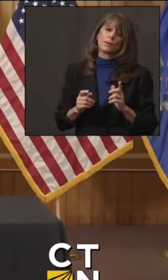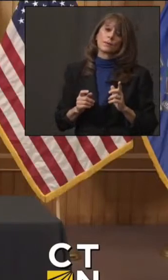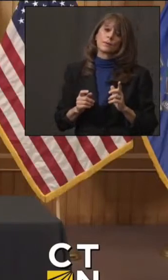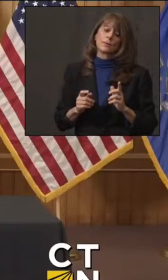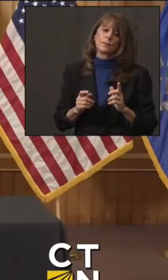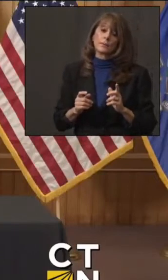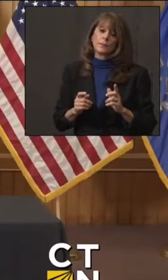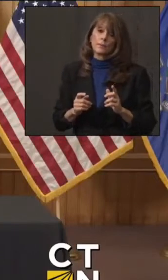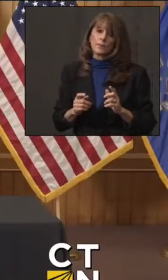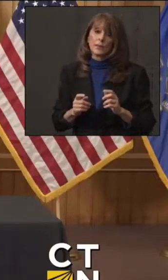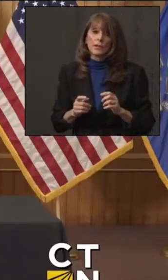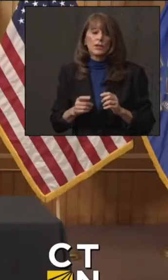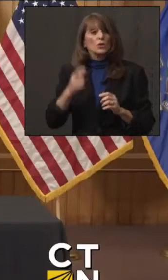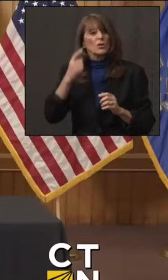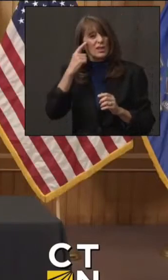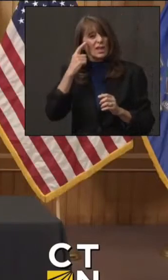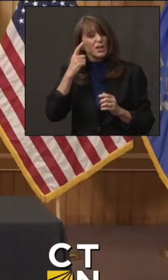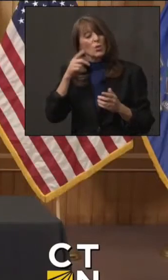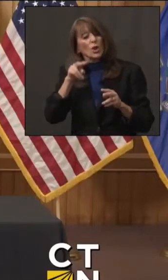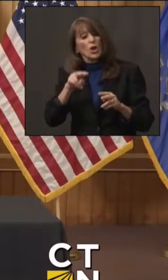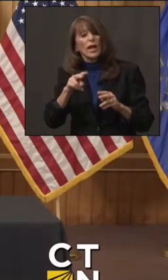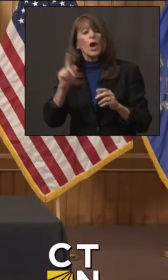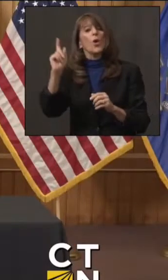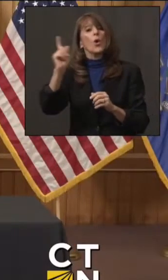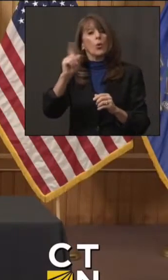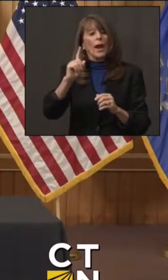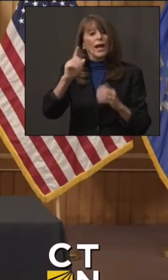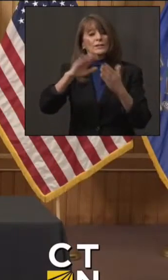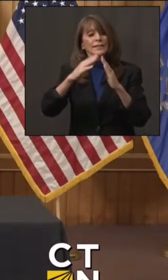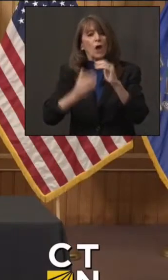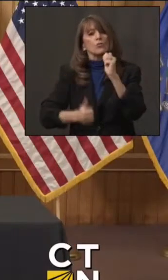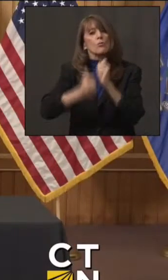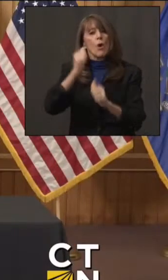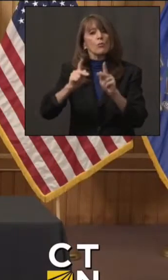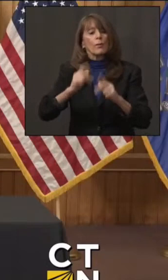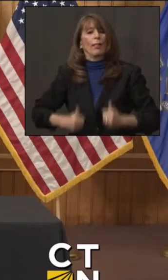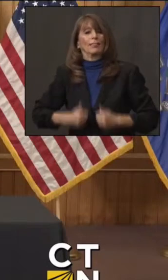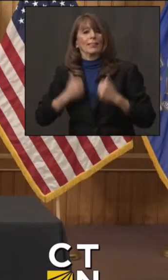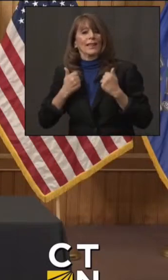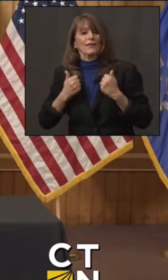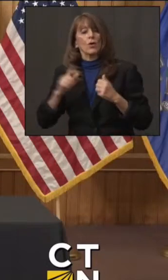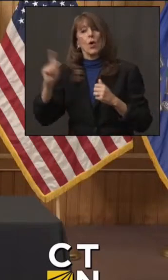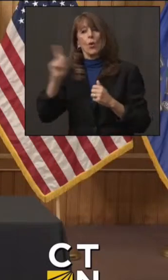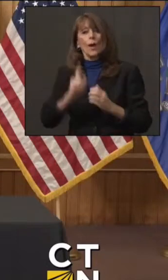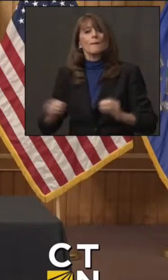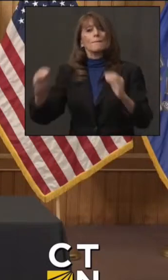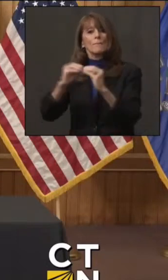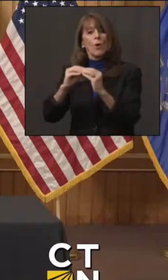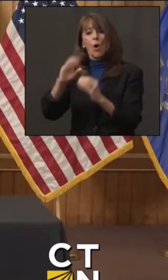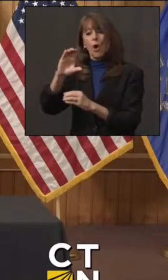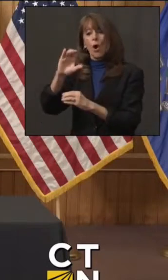on population density in a county or where there's a higher number of COVID cases?